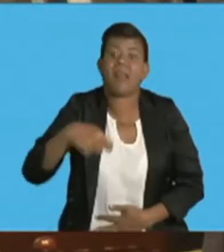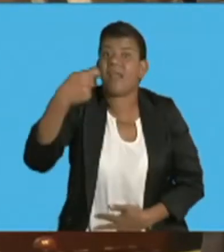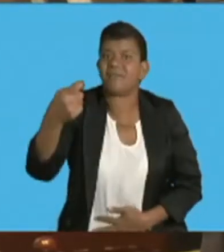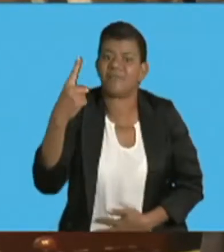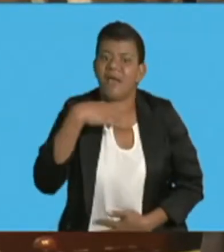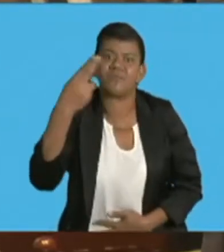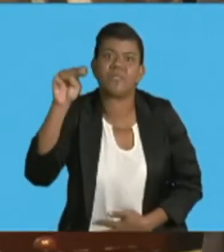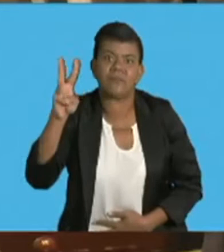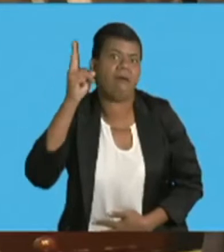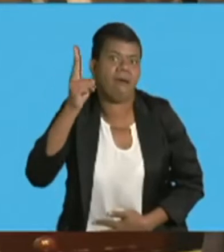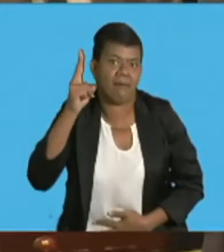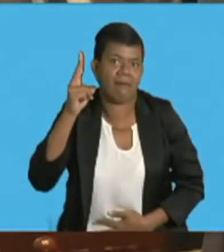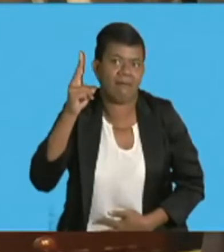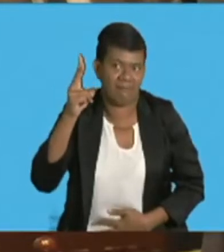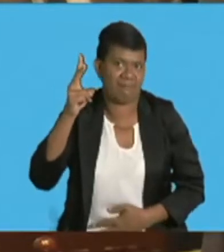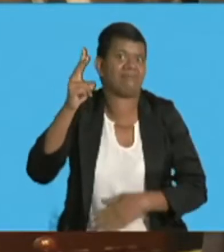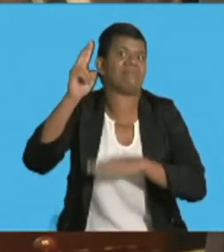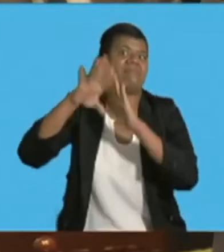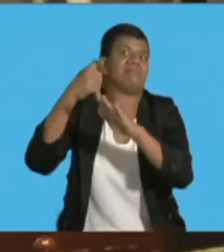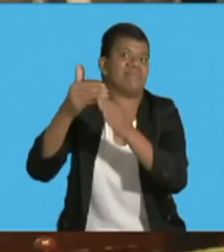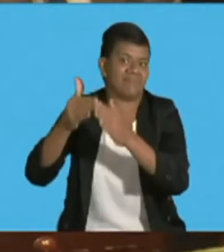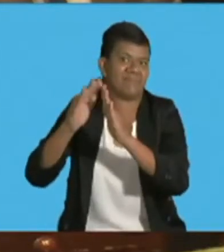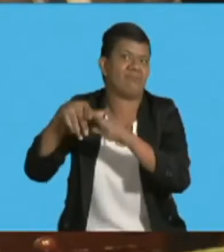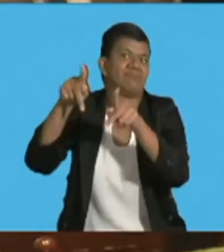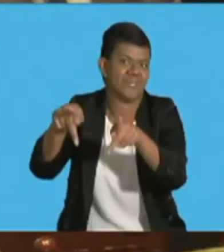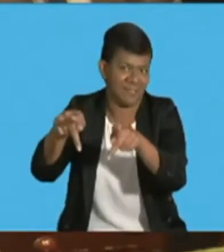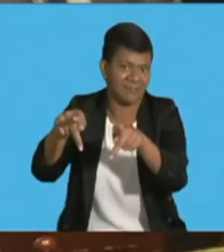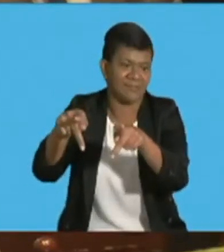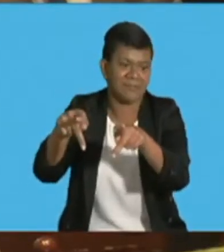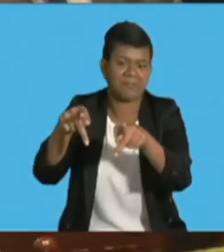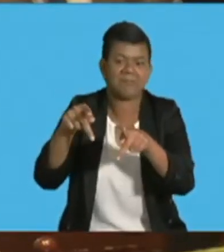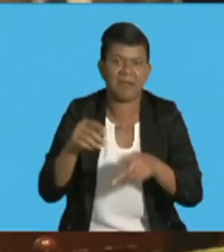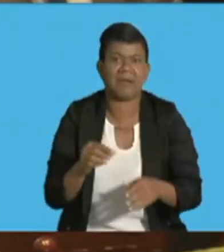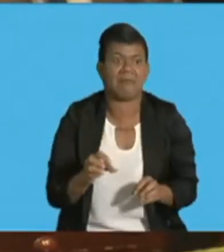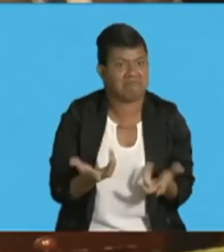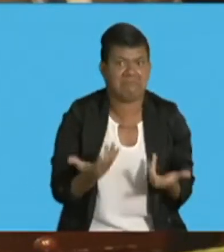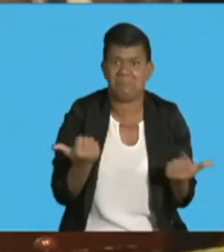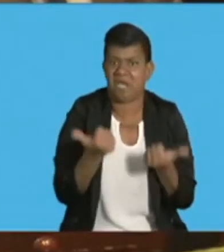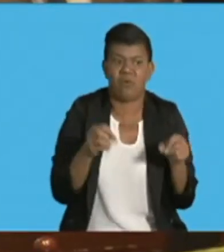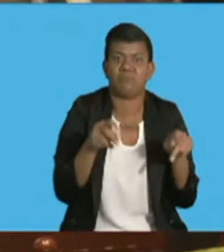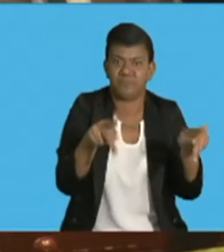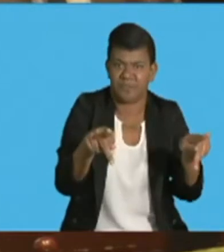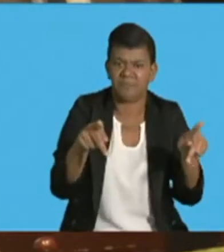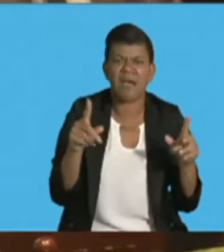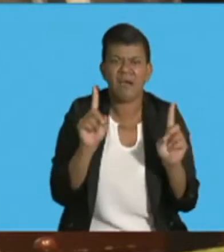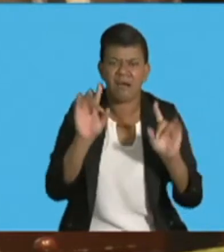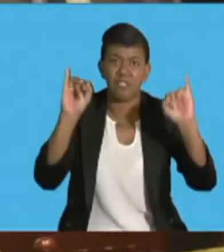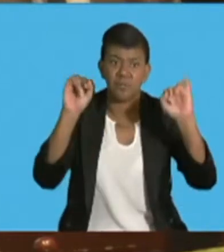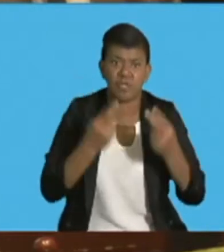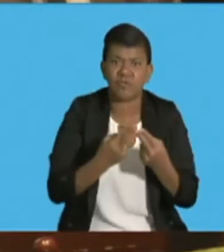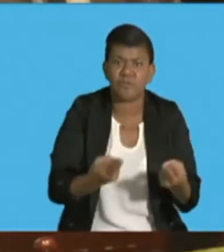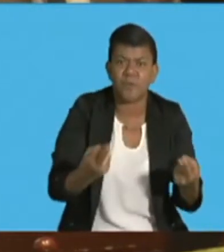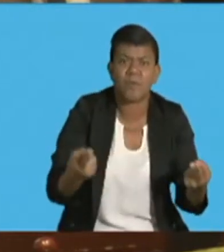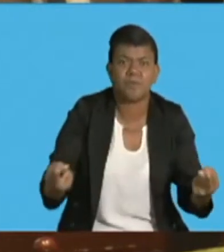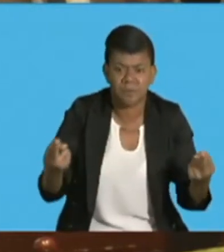Bank and IMF Managing Director, creating an unprecedented opportunity to raise issues of national and regional significance at such a